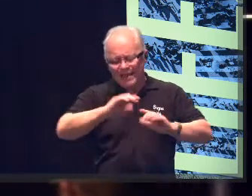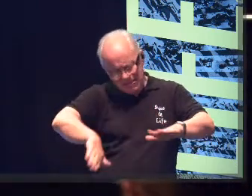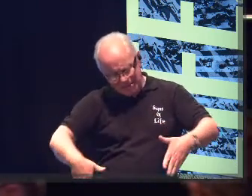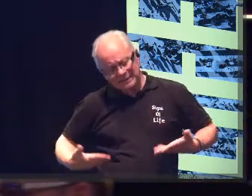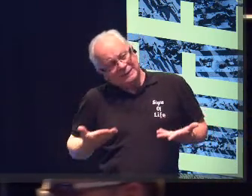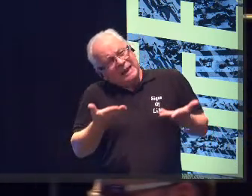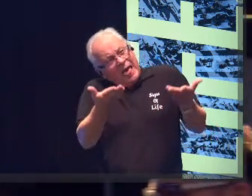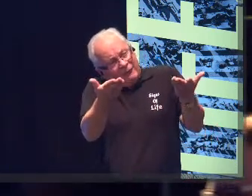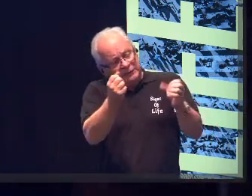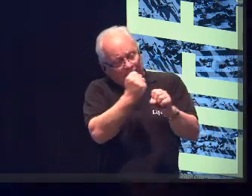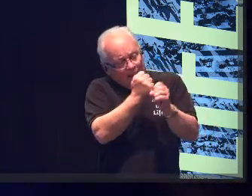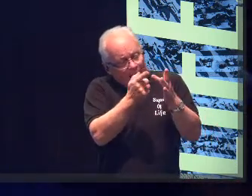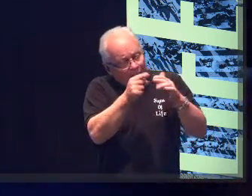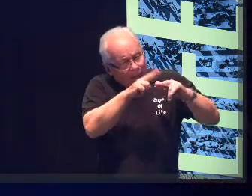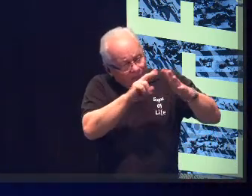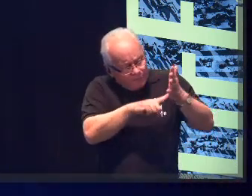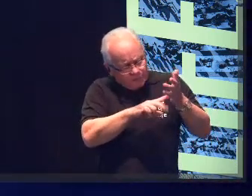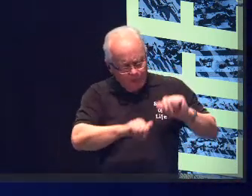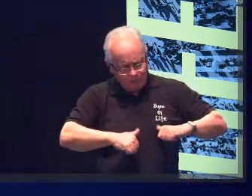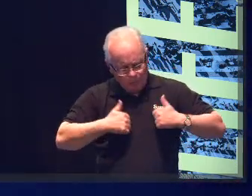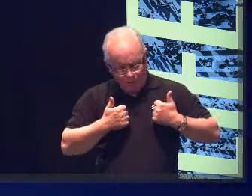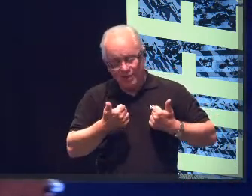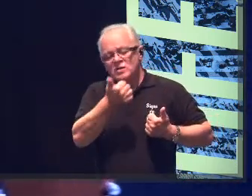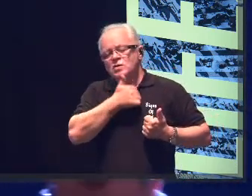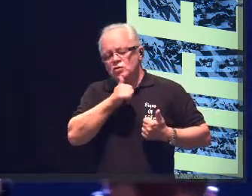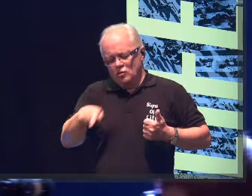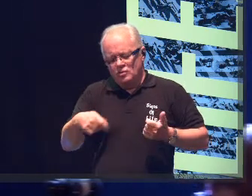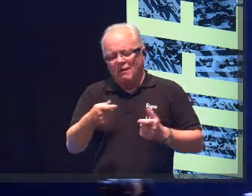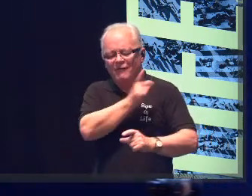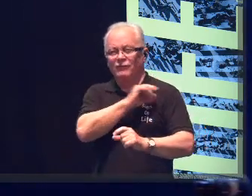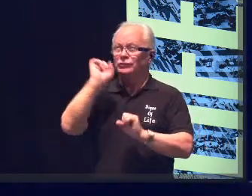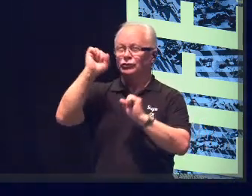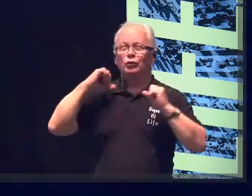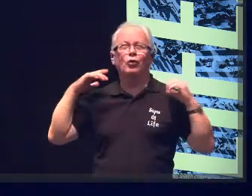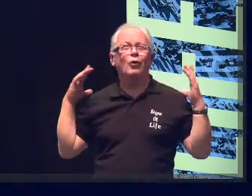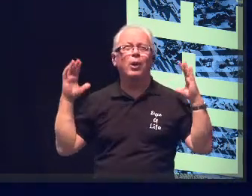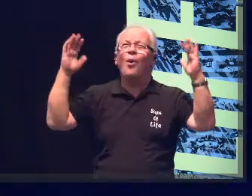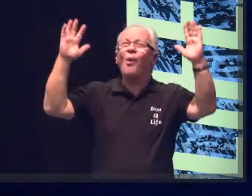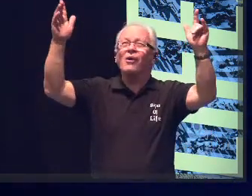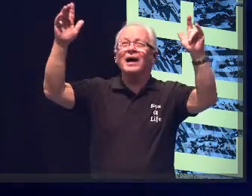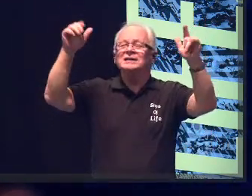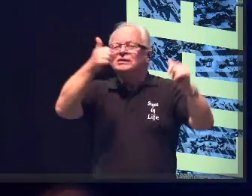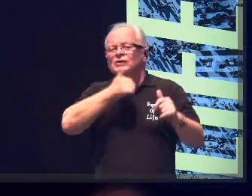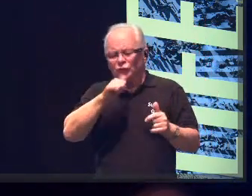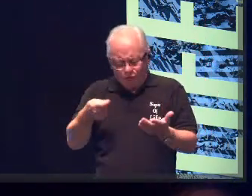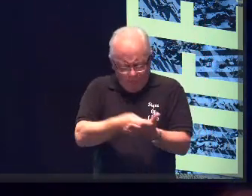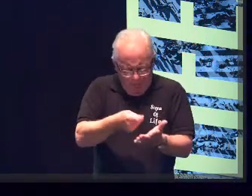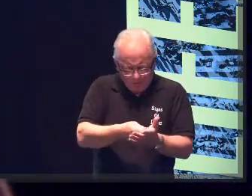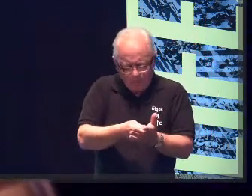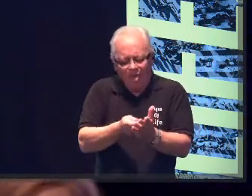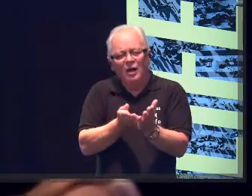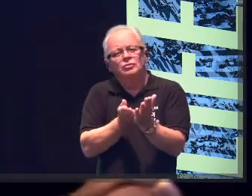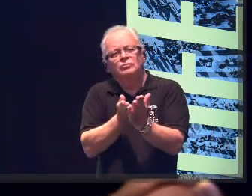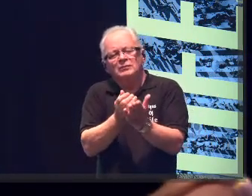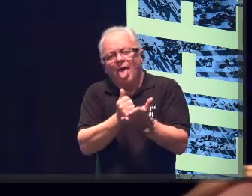gift this morning, Father. God, we ask that you would use it for your glory, God. We ask that you would use it to reach the lost, Father. Use it to speak hope